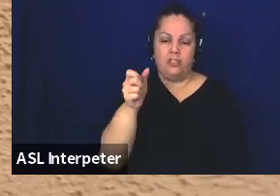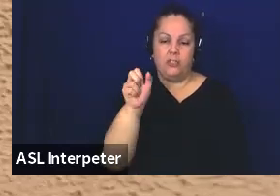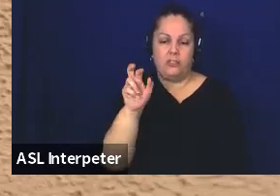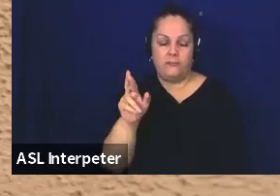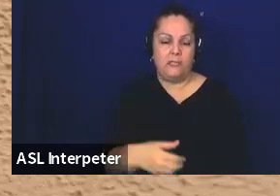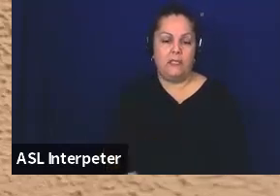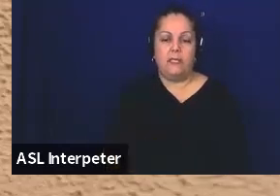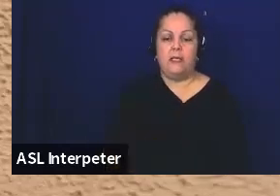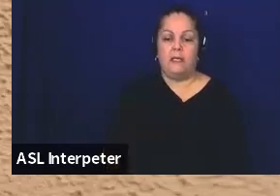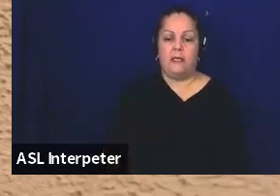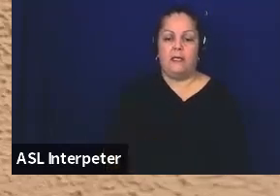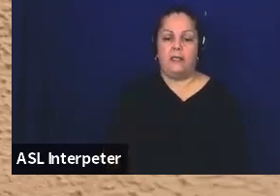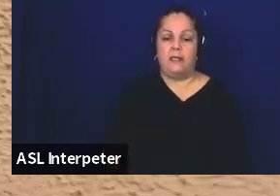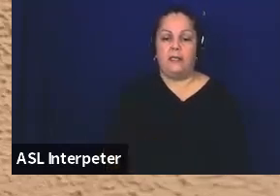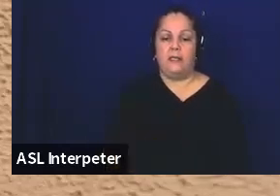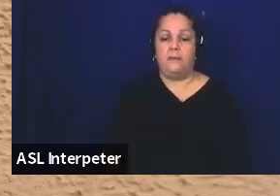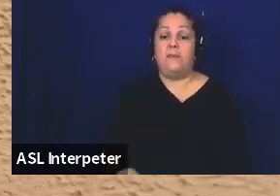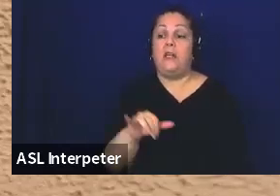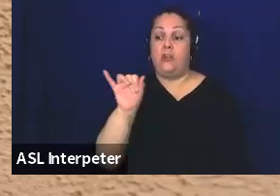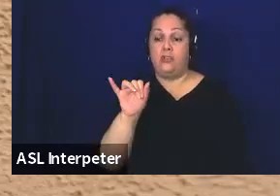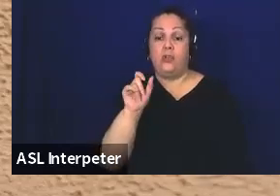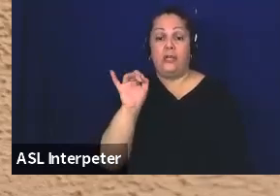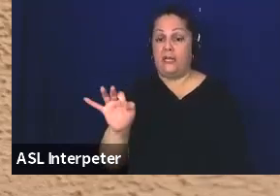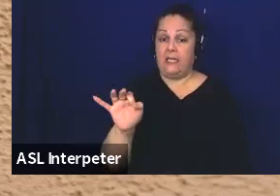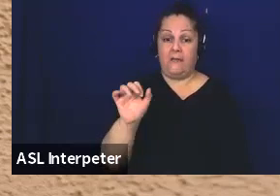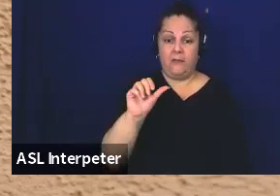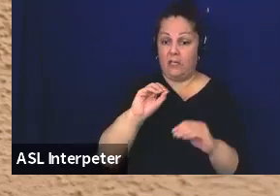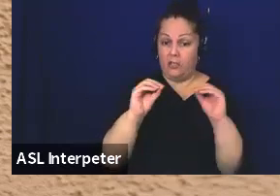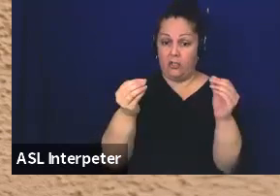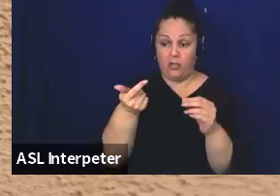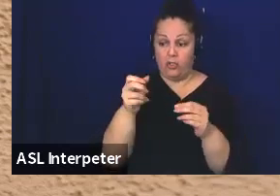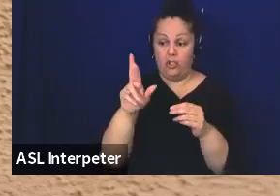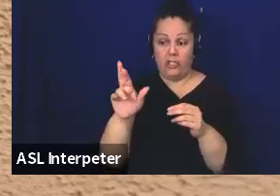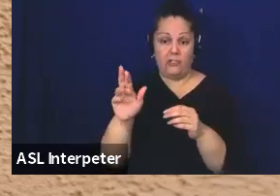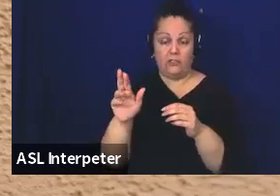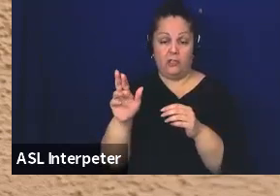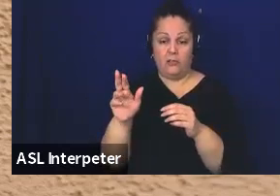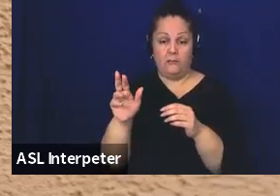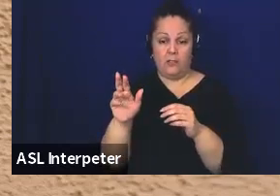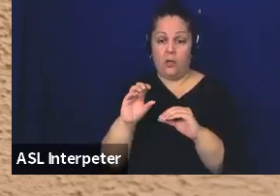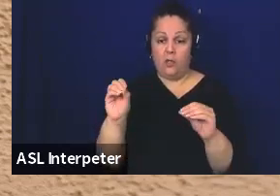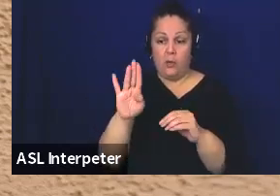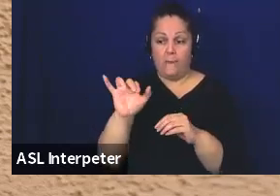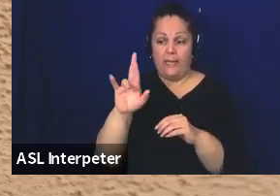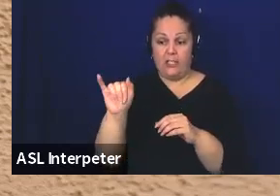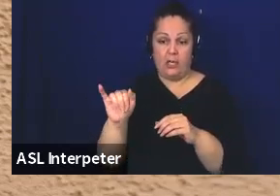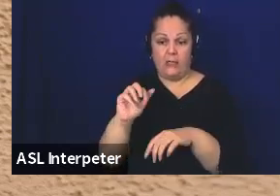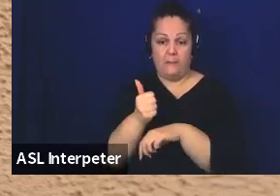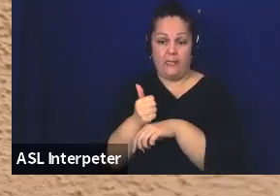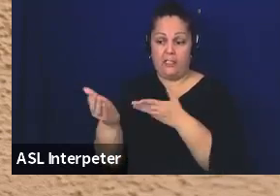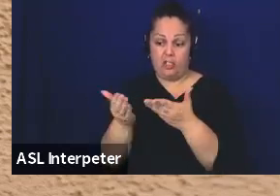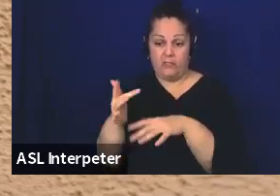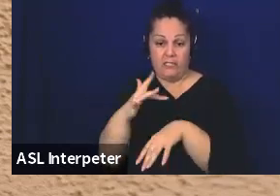And an alternative to that is if there are no gender-based or non-binary based services that are